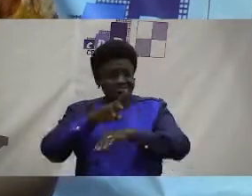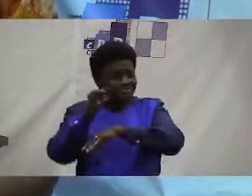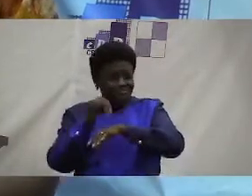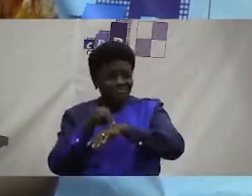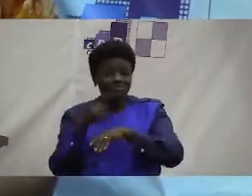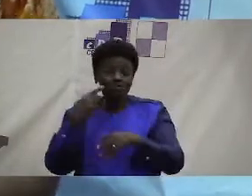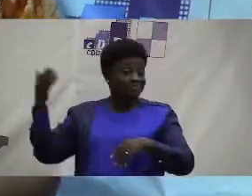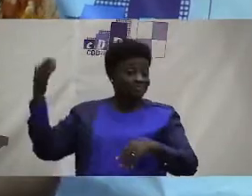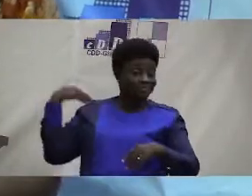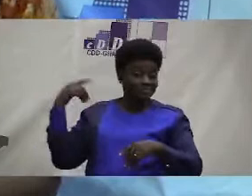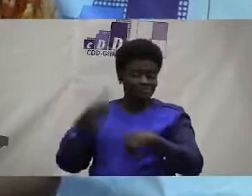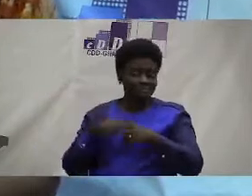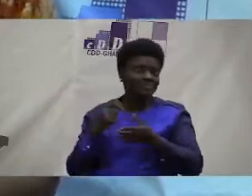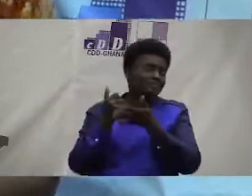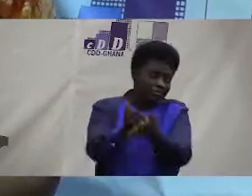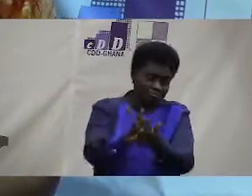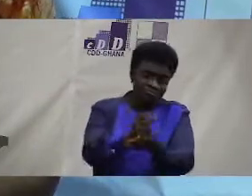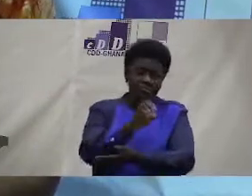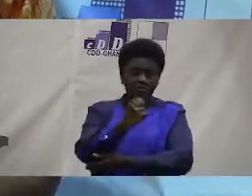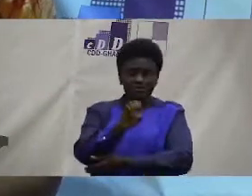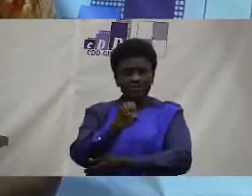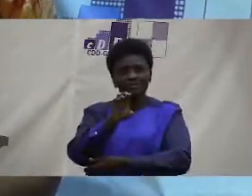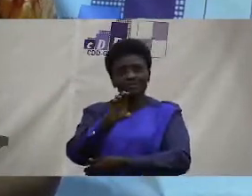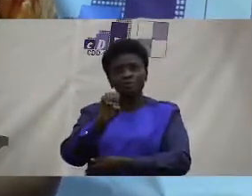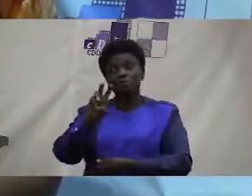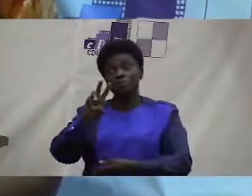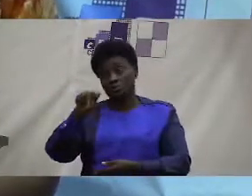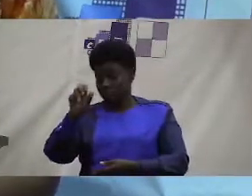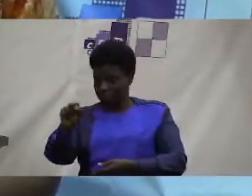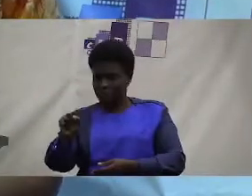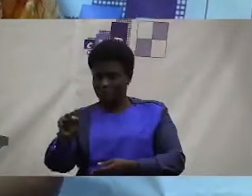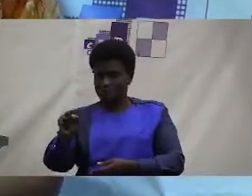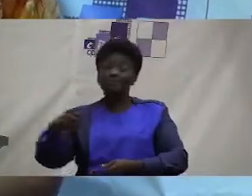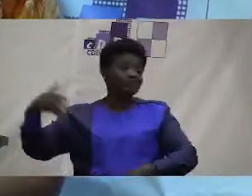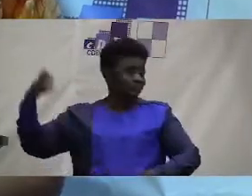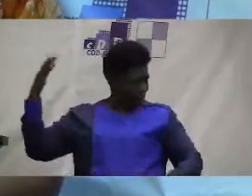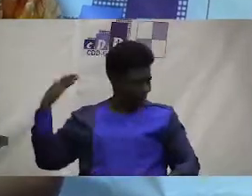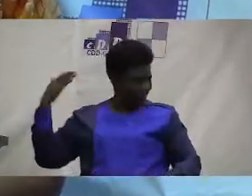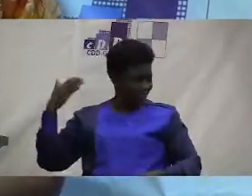have held ECOWAS together in the past.